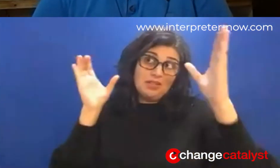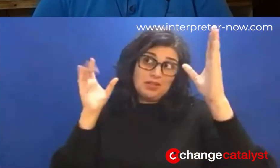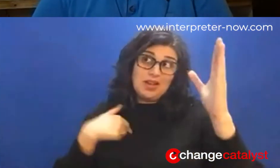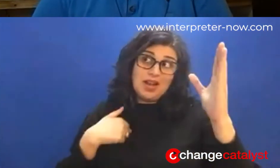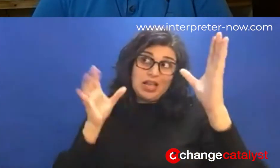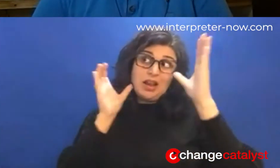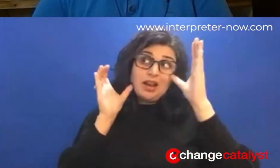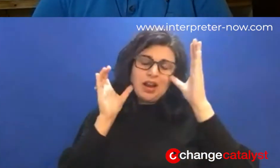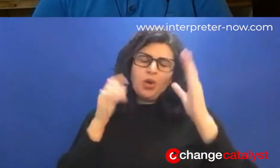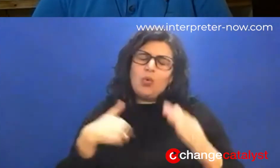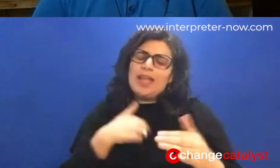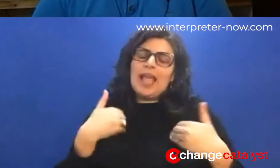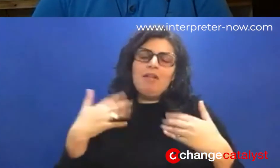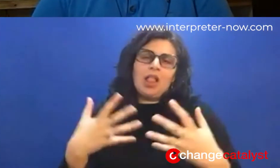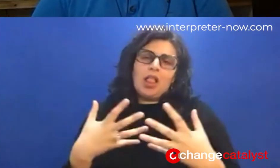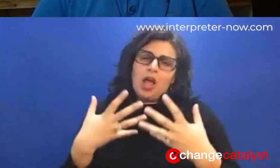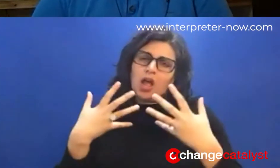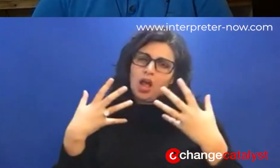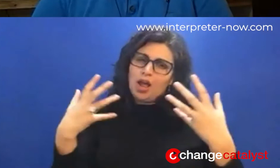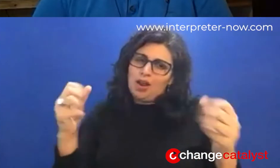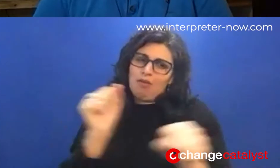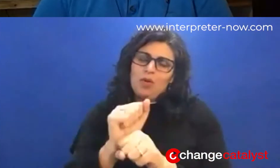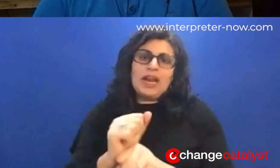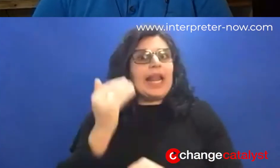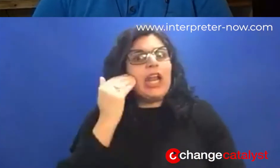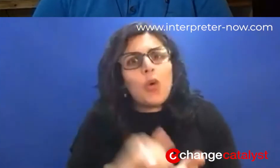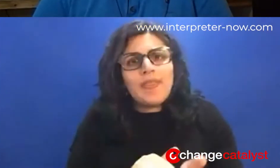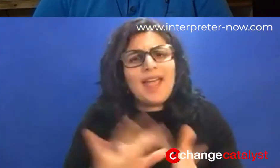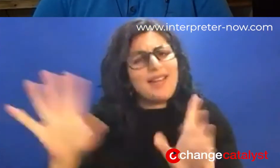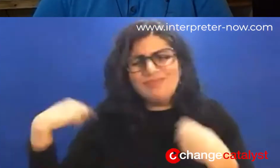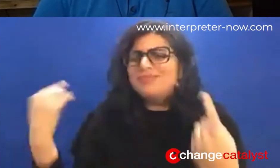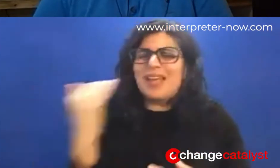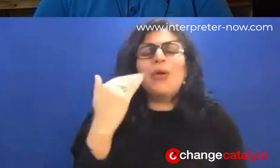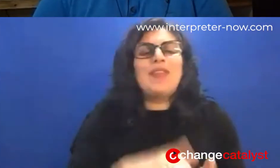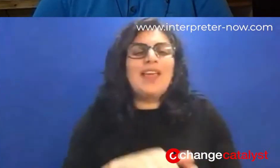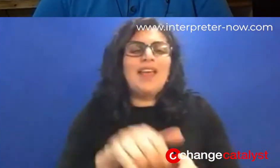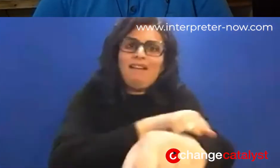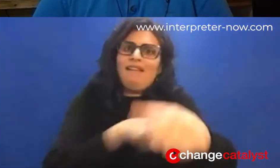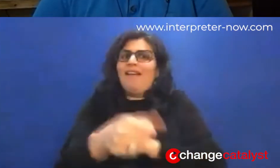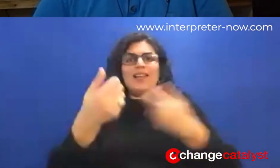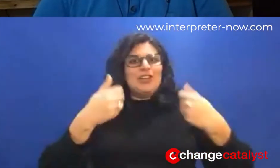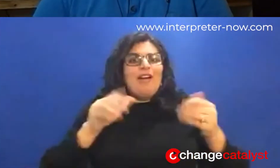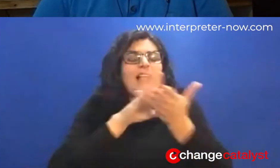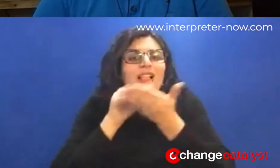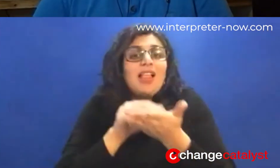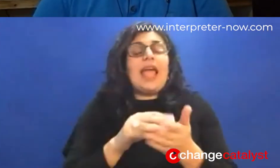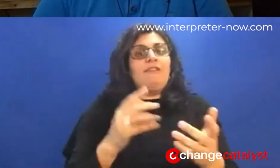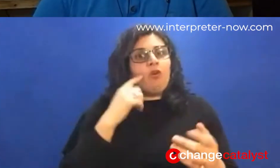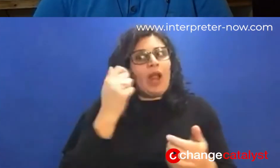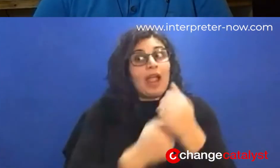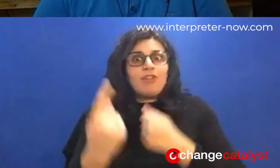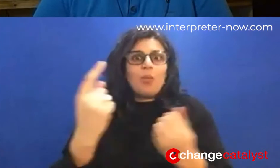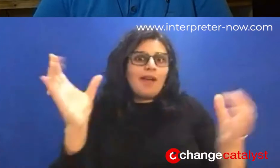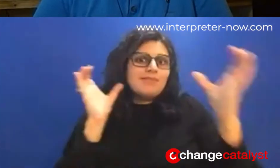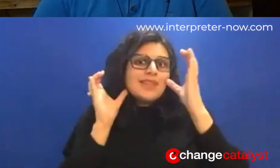I know that, and I have known that for a long time, and I've been working on it for a long time. And for everybody who's listening, we all have a lot of work to do.